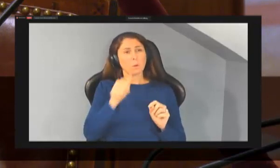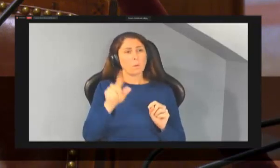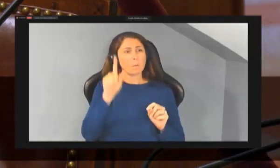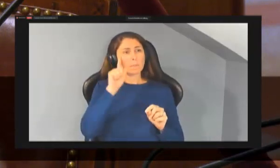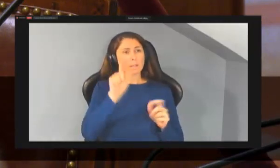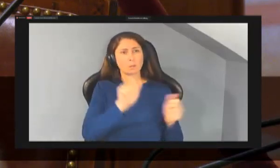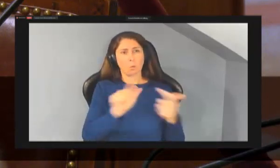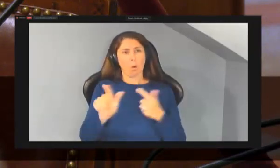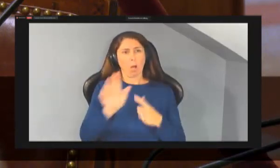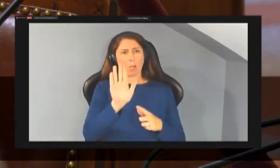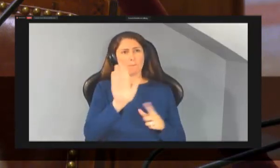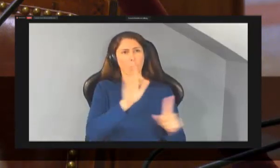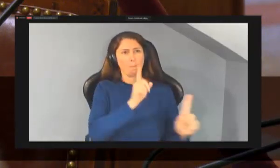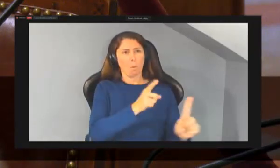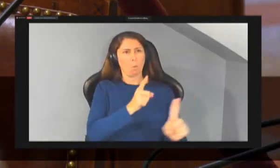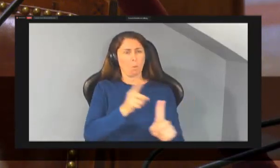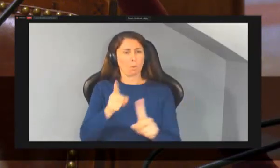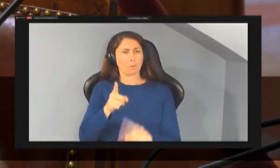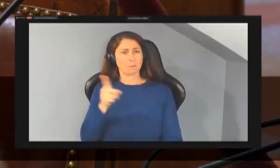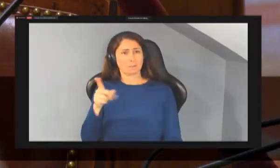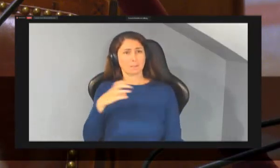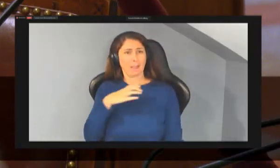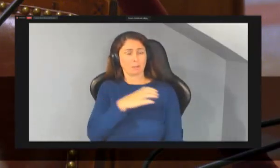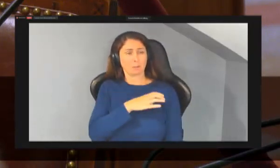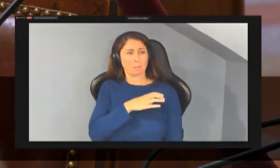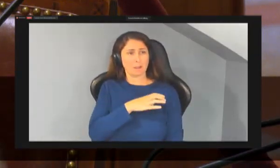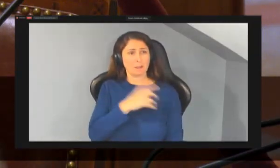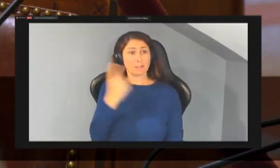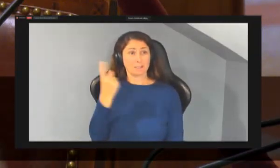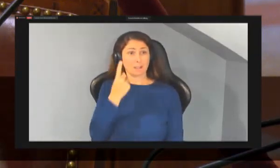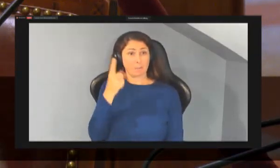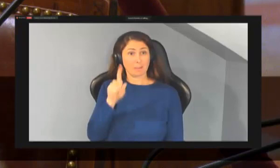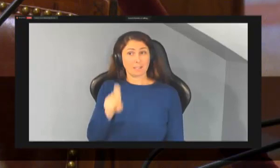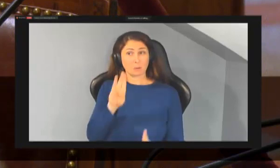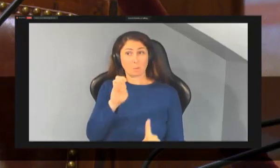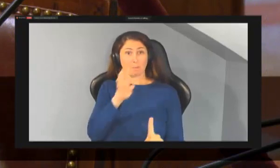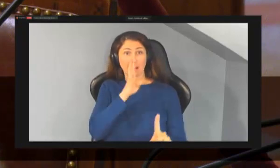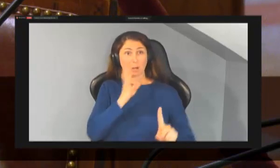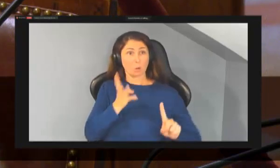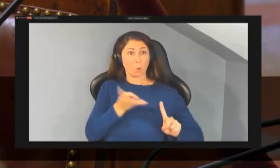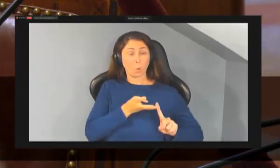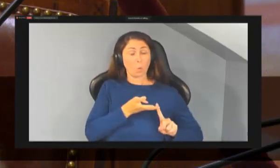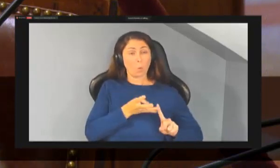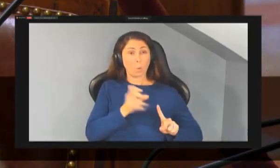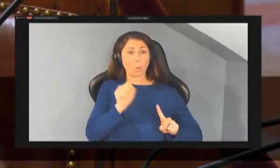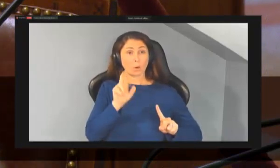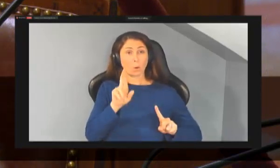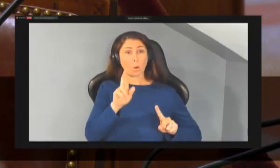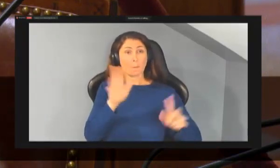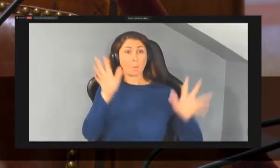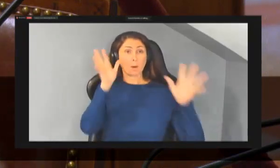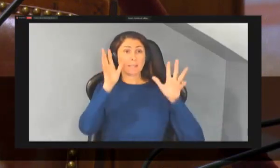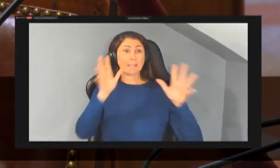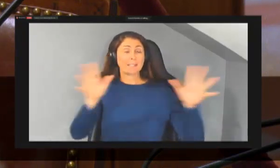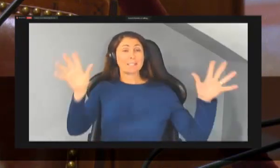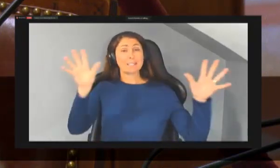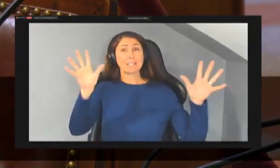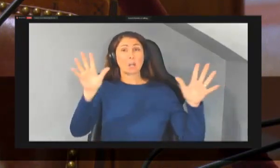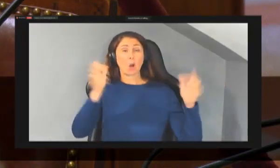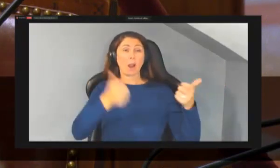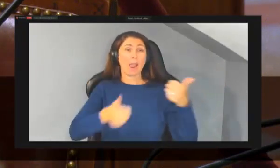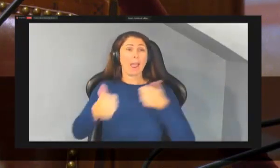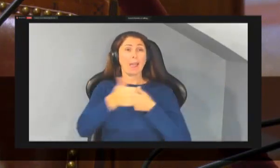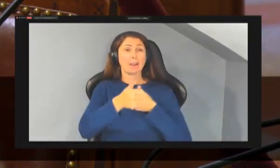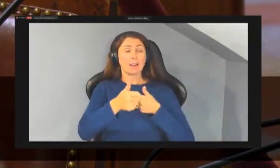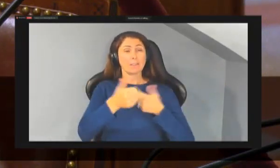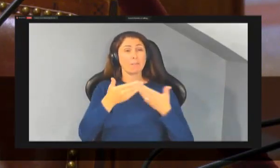points, Councilman, that this is something that needs to be ignored or, you know, putting deer ahead of public safety and human lives. Not